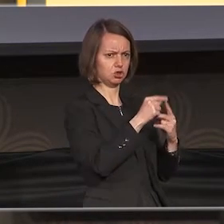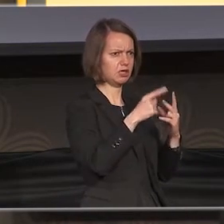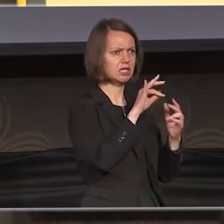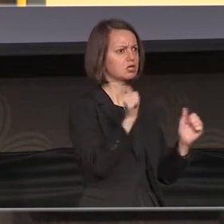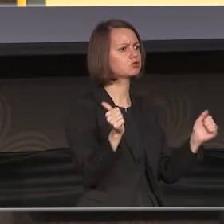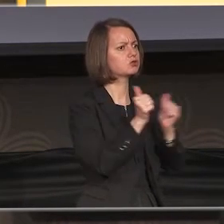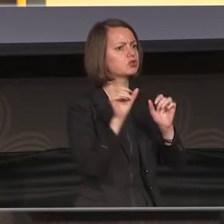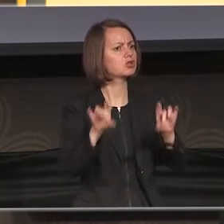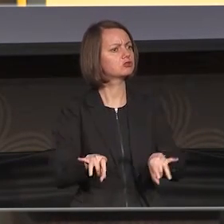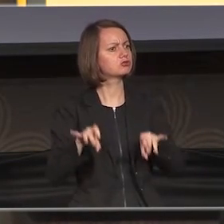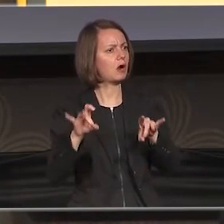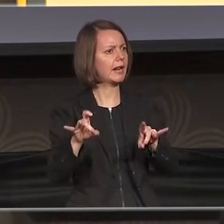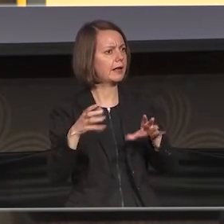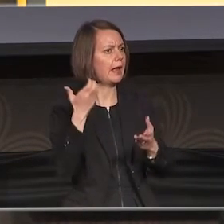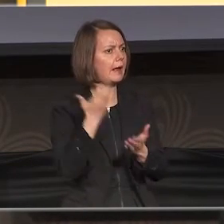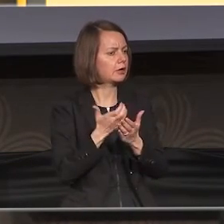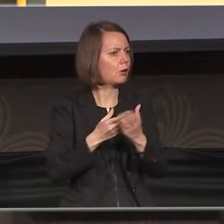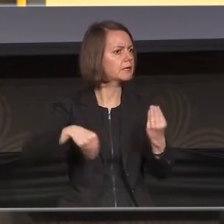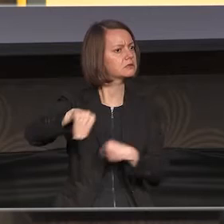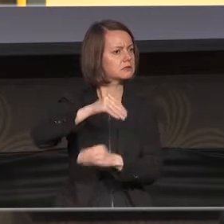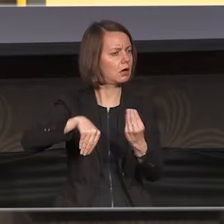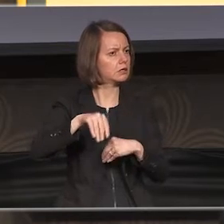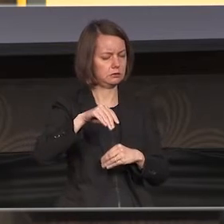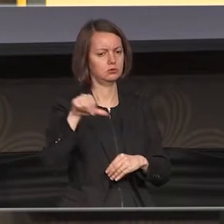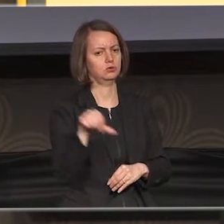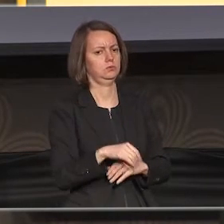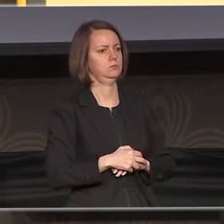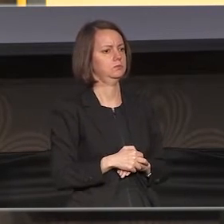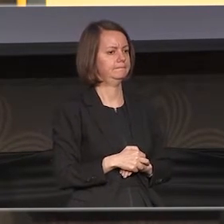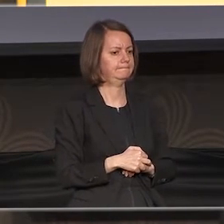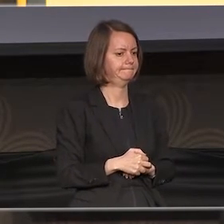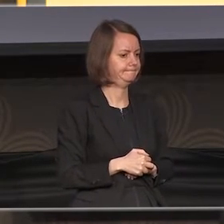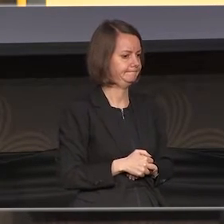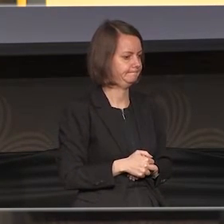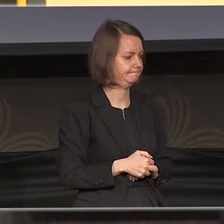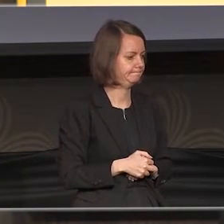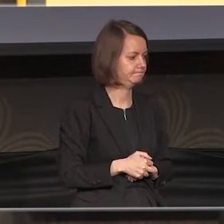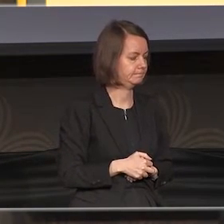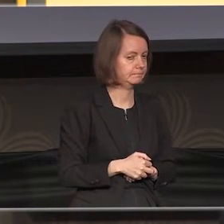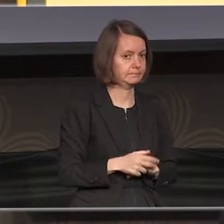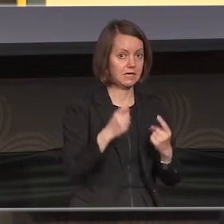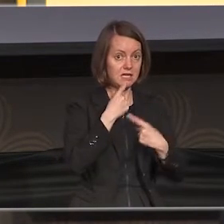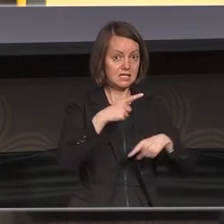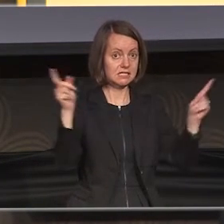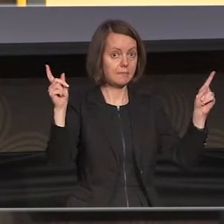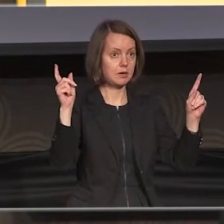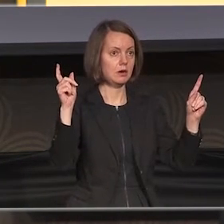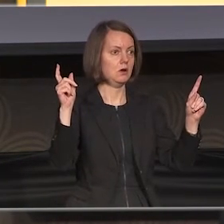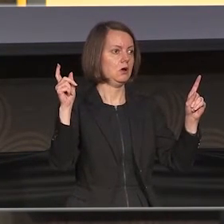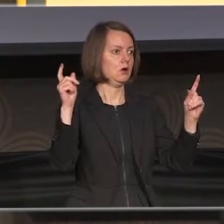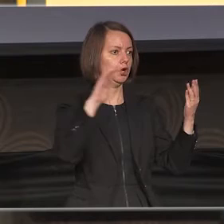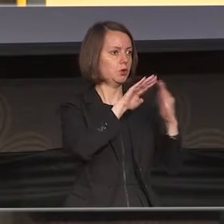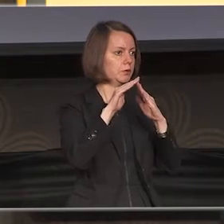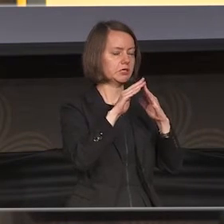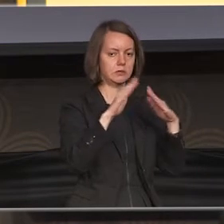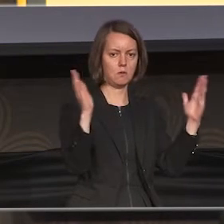full participation in Australian society that everyone should have." This statement was the pressure point for the communities